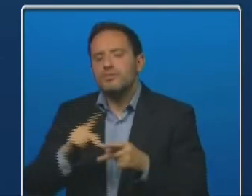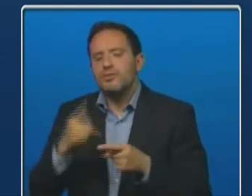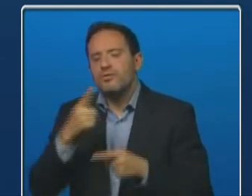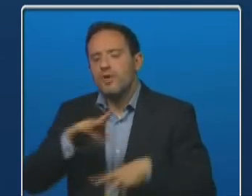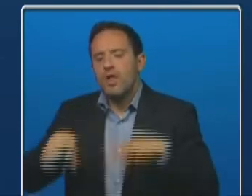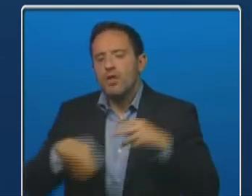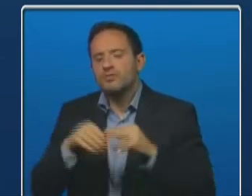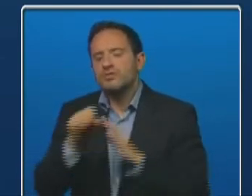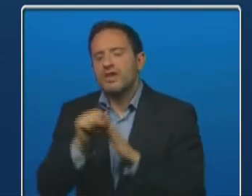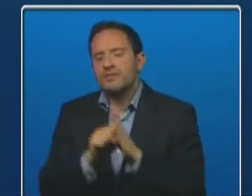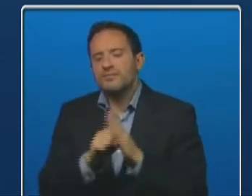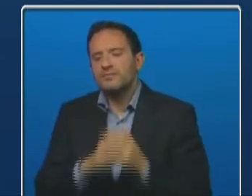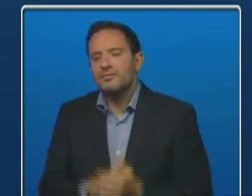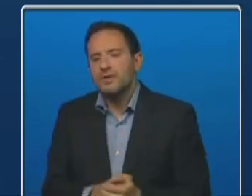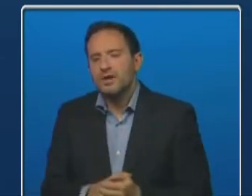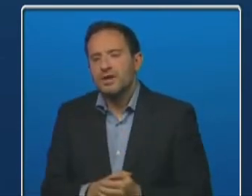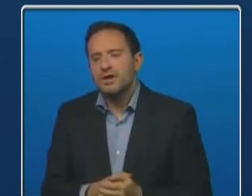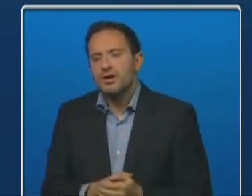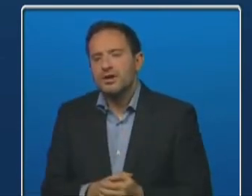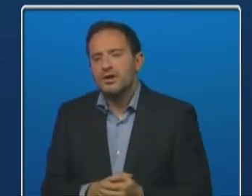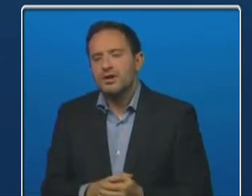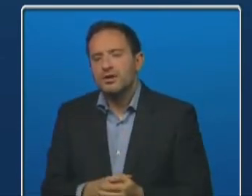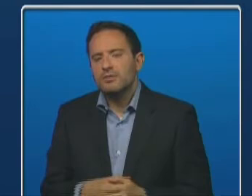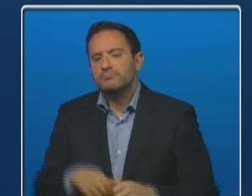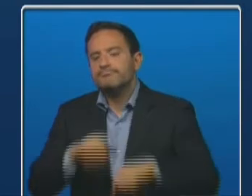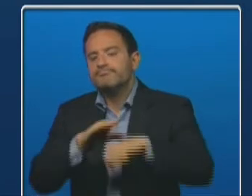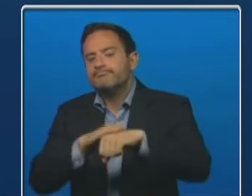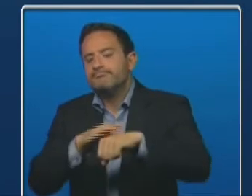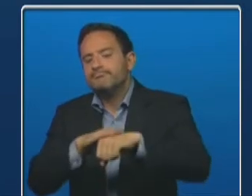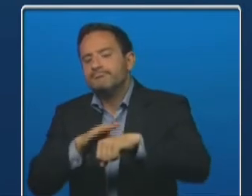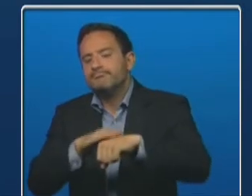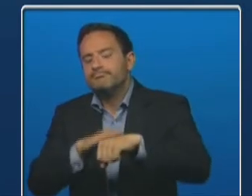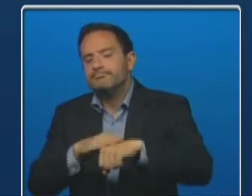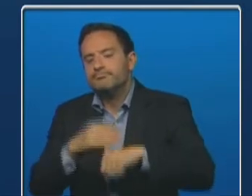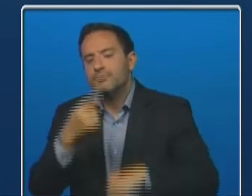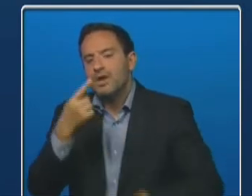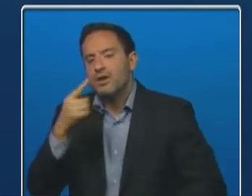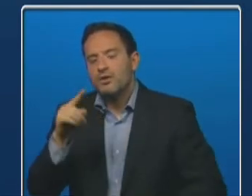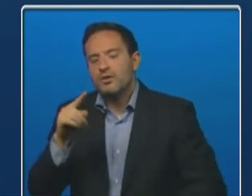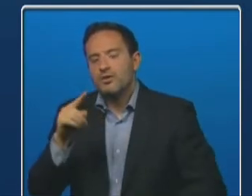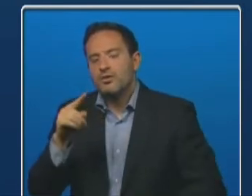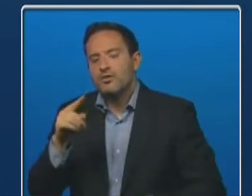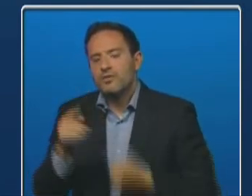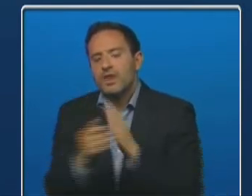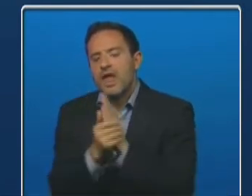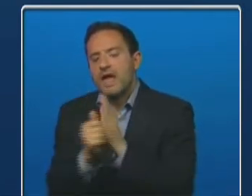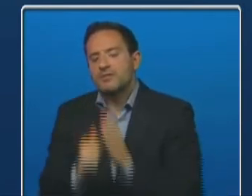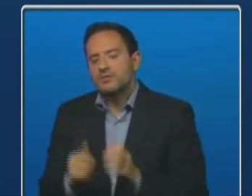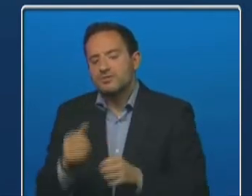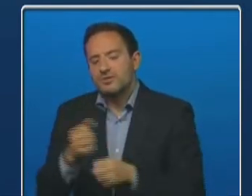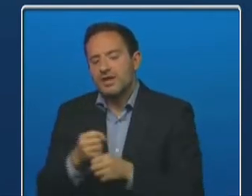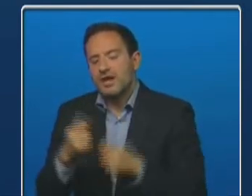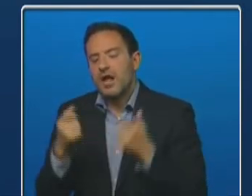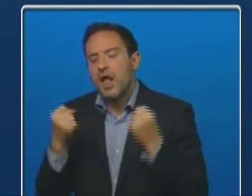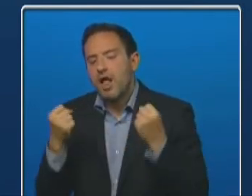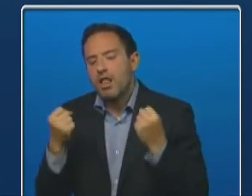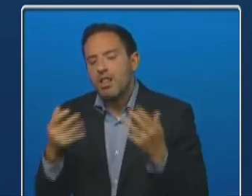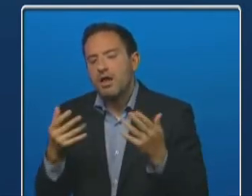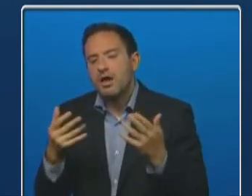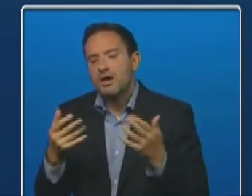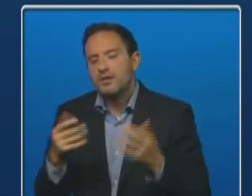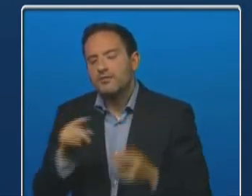One disclaimer or some air cover for our demo experts who are getting a lot of questions today. I want to remind everyone, all